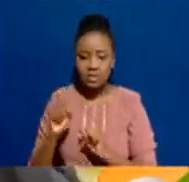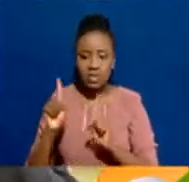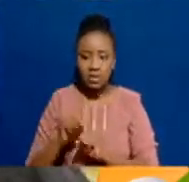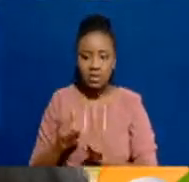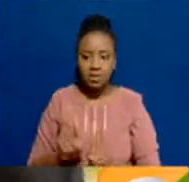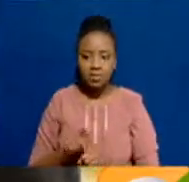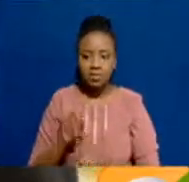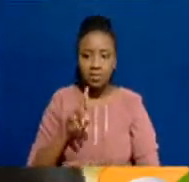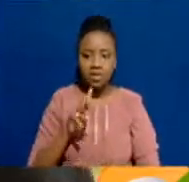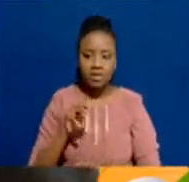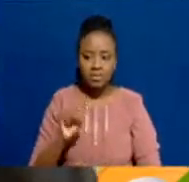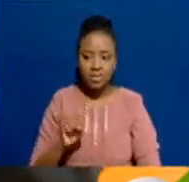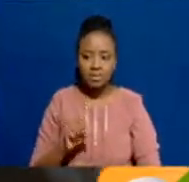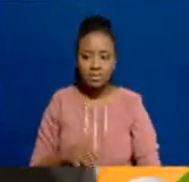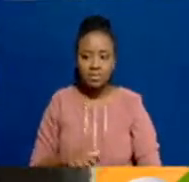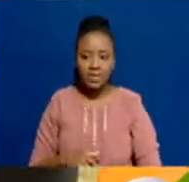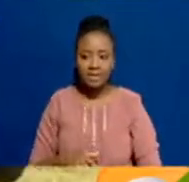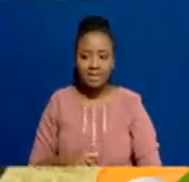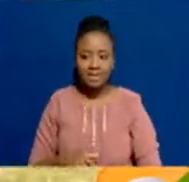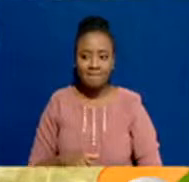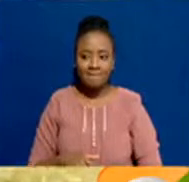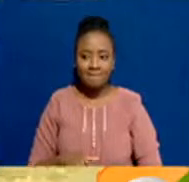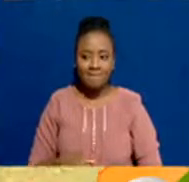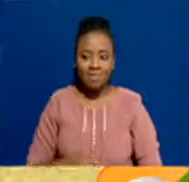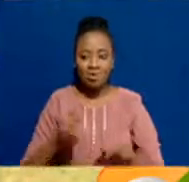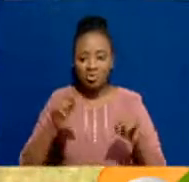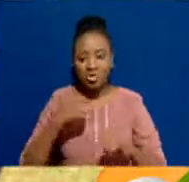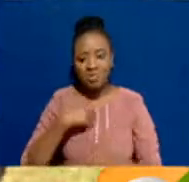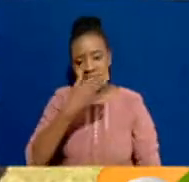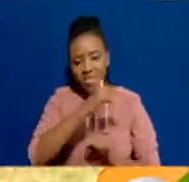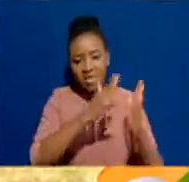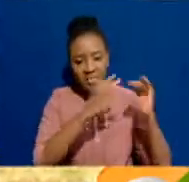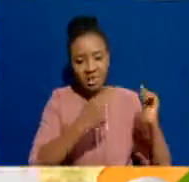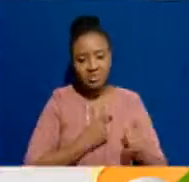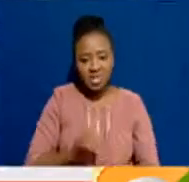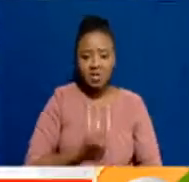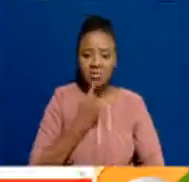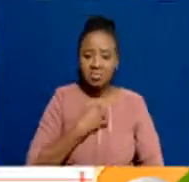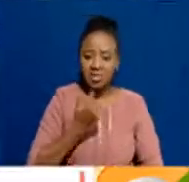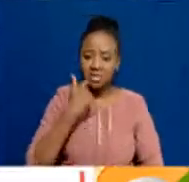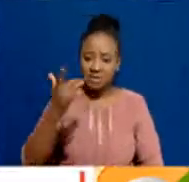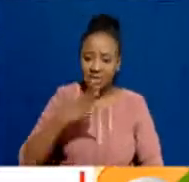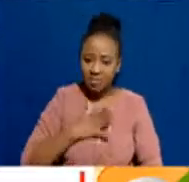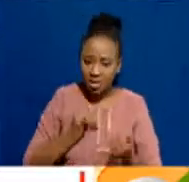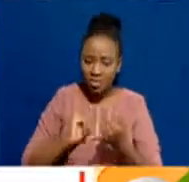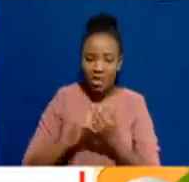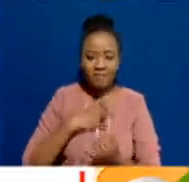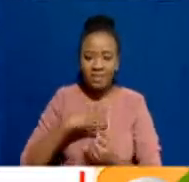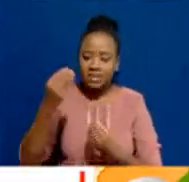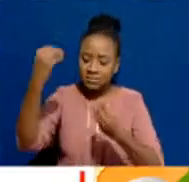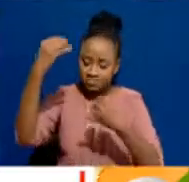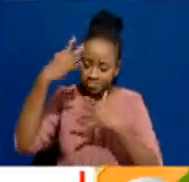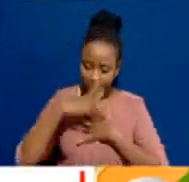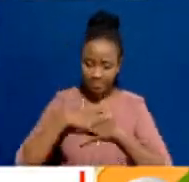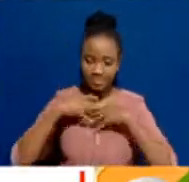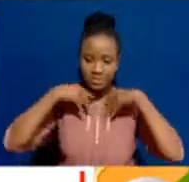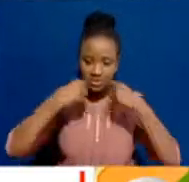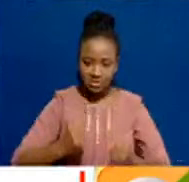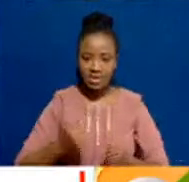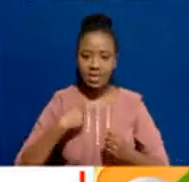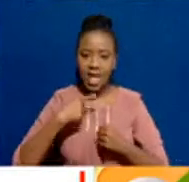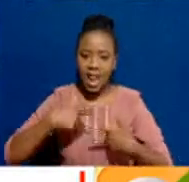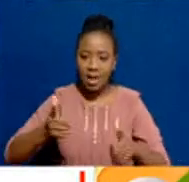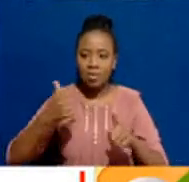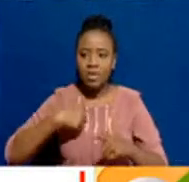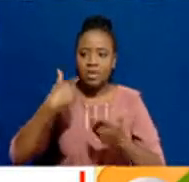fraternity. And today, nikiwa pale kwa nyumba peke yangu, niliambia Becky, give me the strength. Allow me to talk about